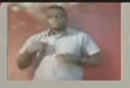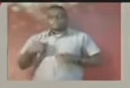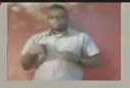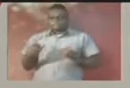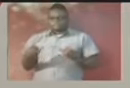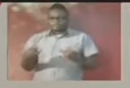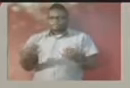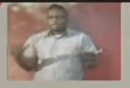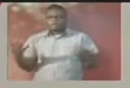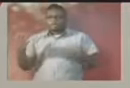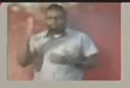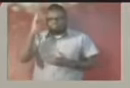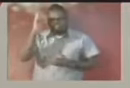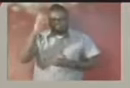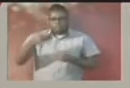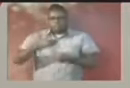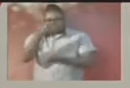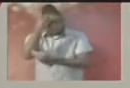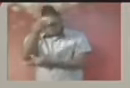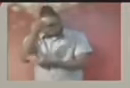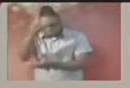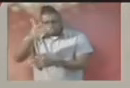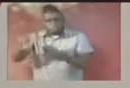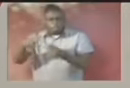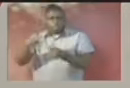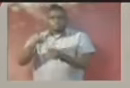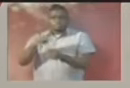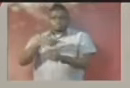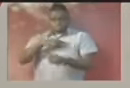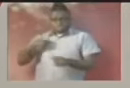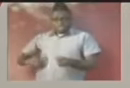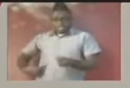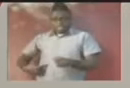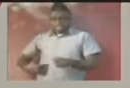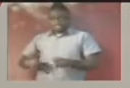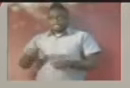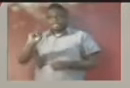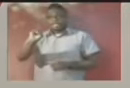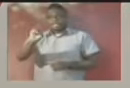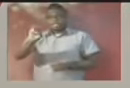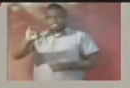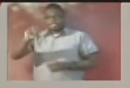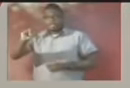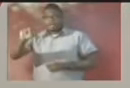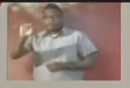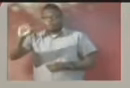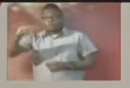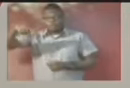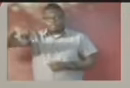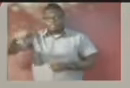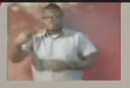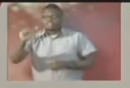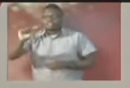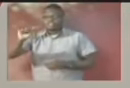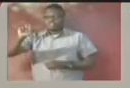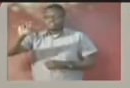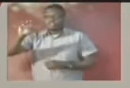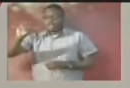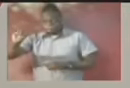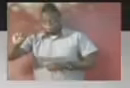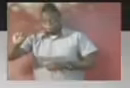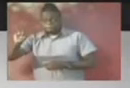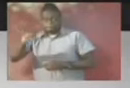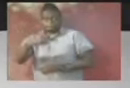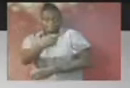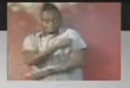on the Sinopharm COVID-19 vaccine, which is currently being used to vaccinate the population in Trinidad and Tobago. Can I have